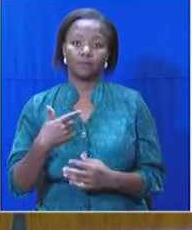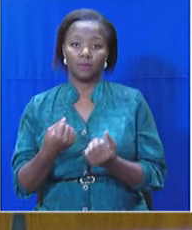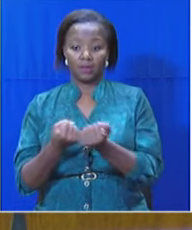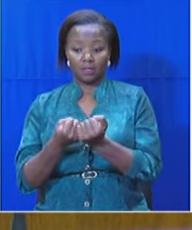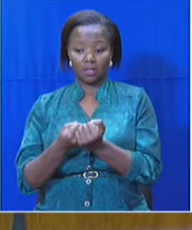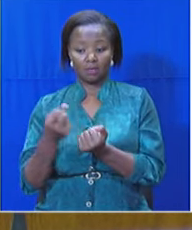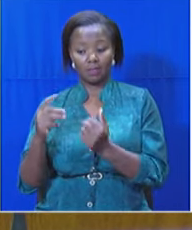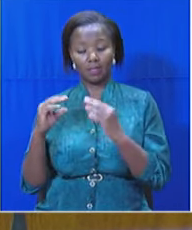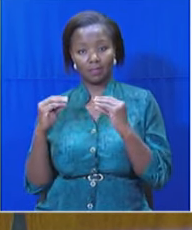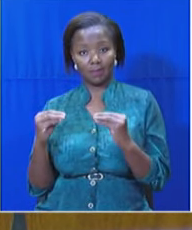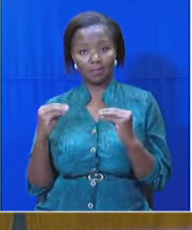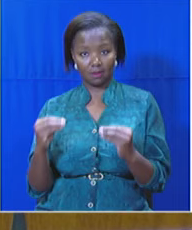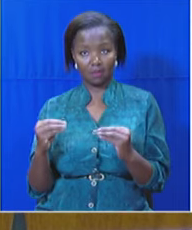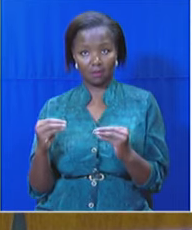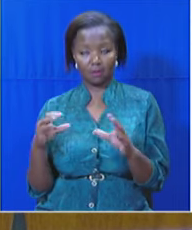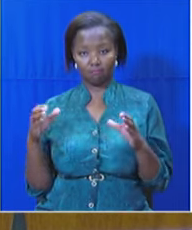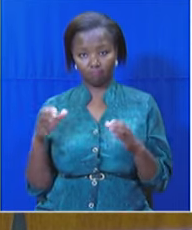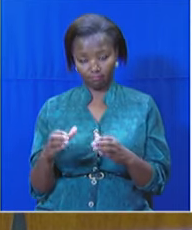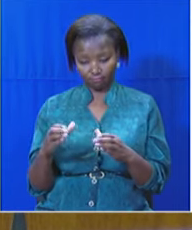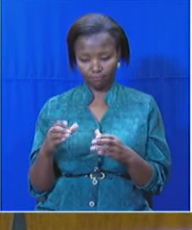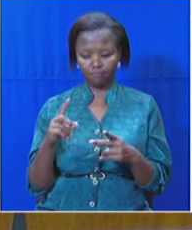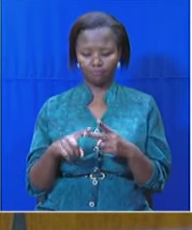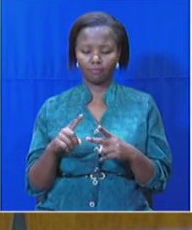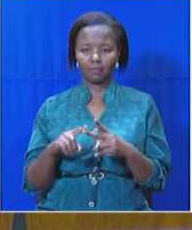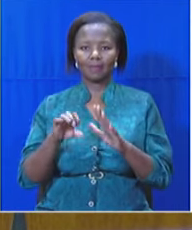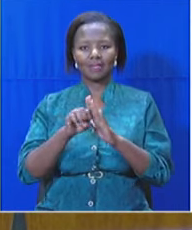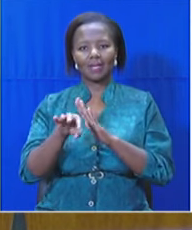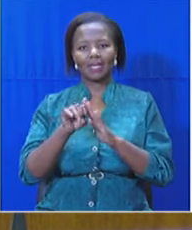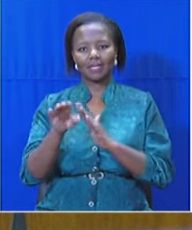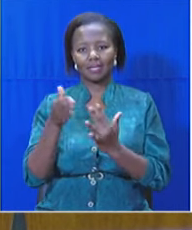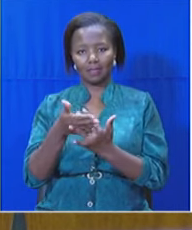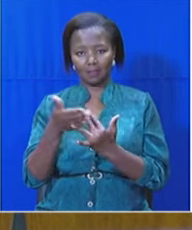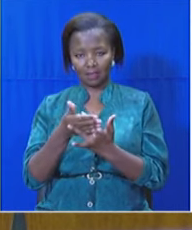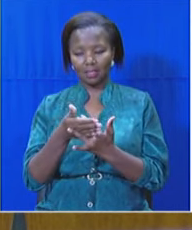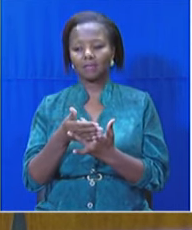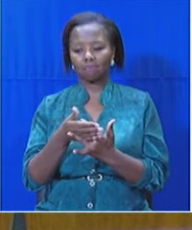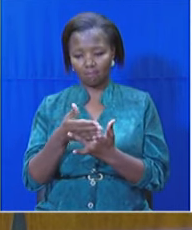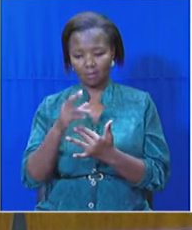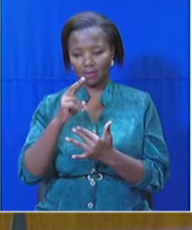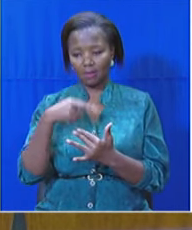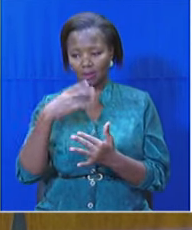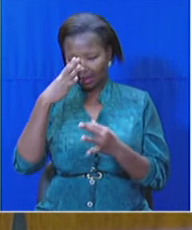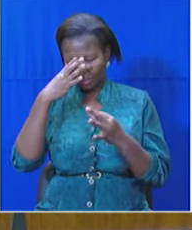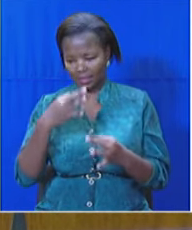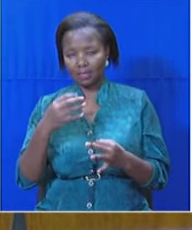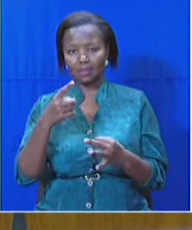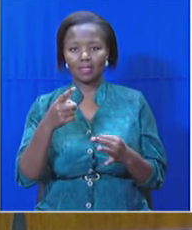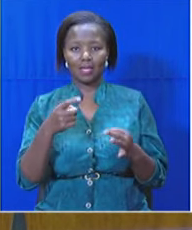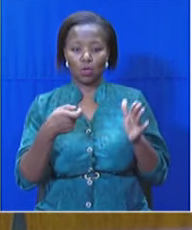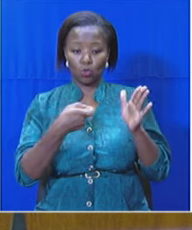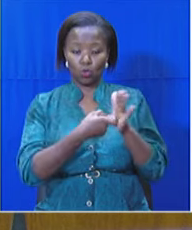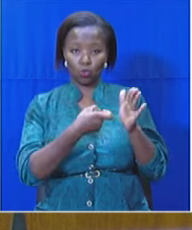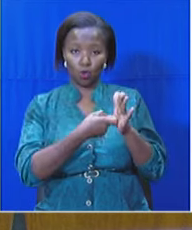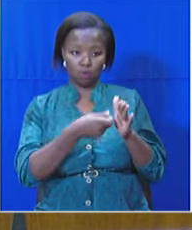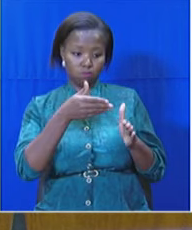cooperative with market access, the department has helped to establish a retail outlet in Durban.